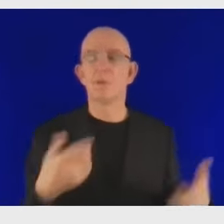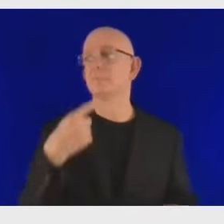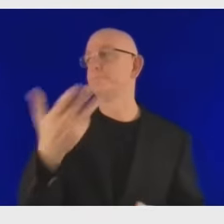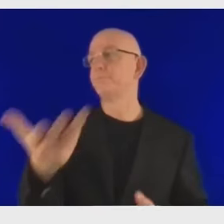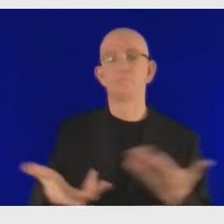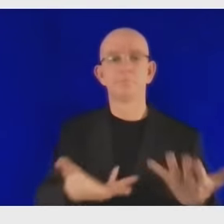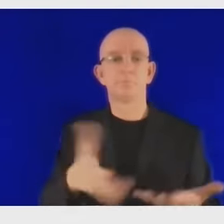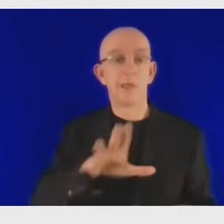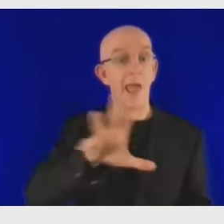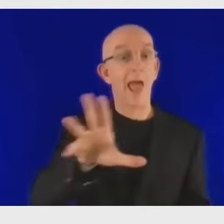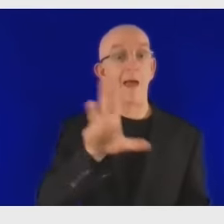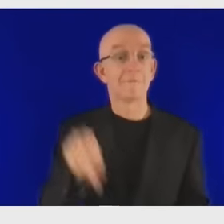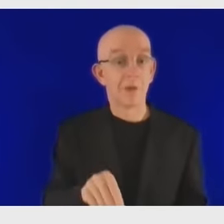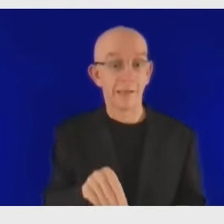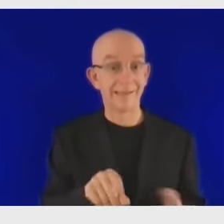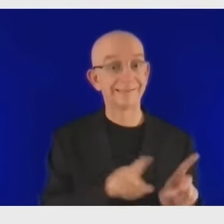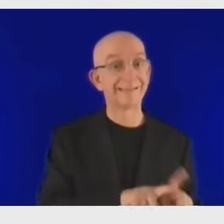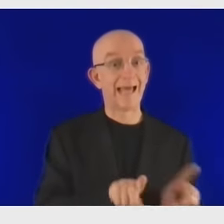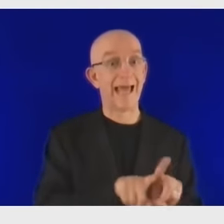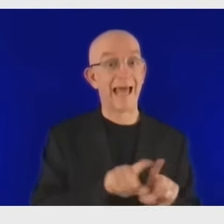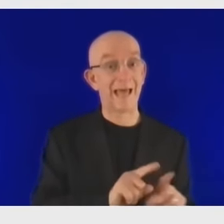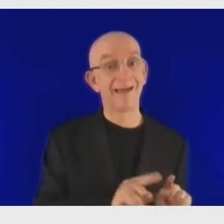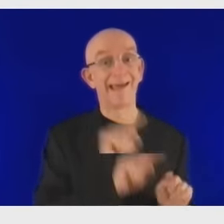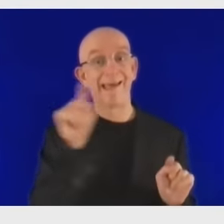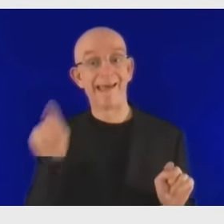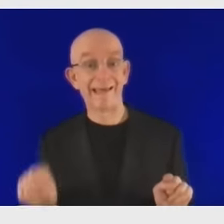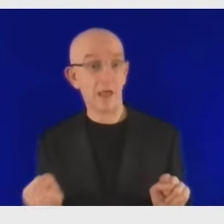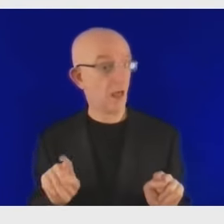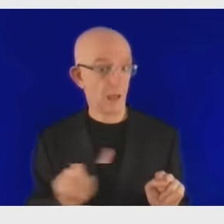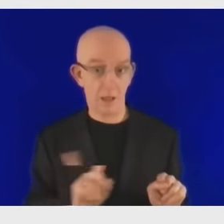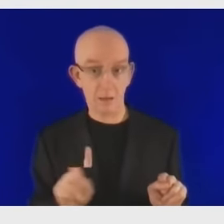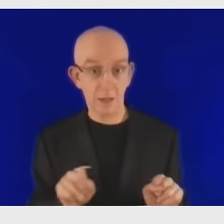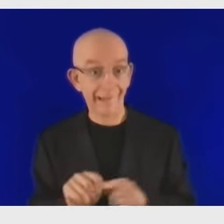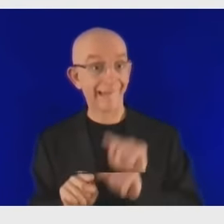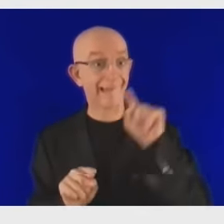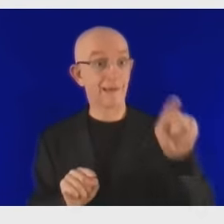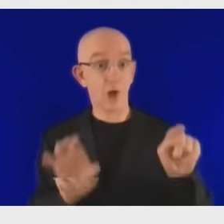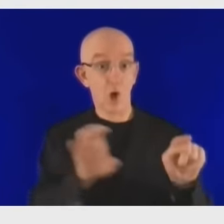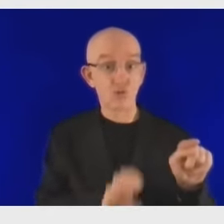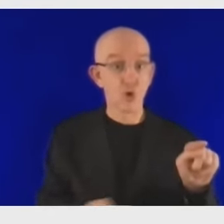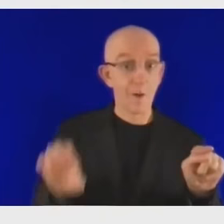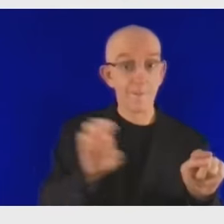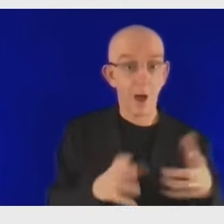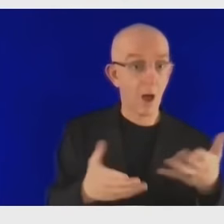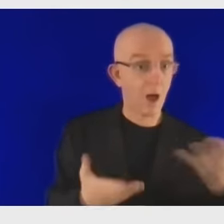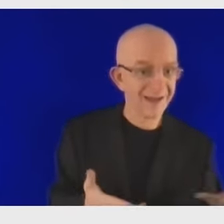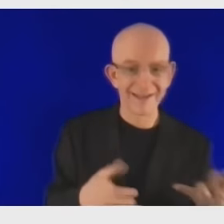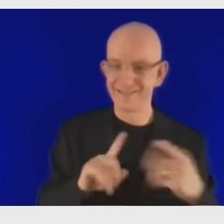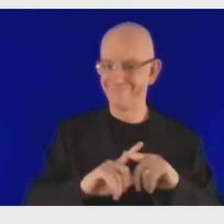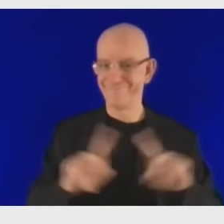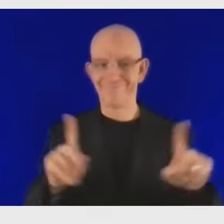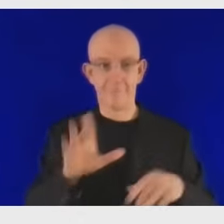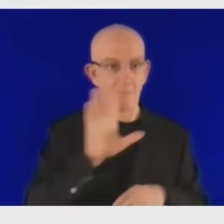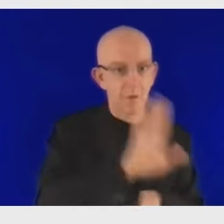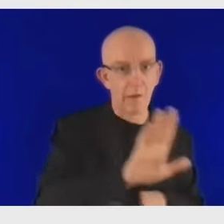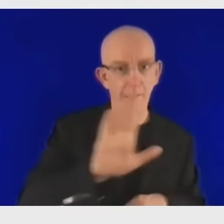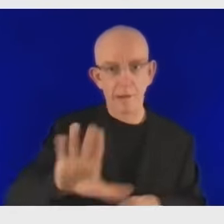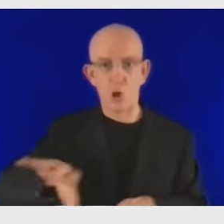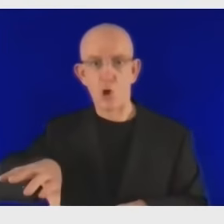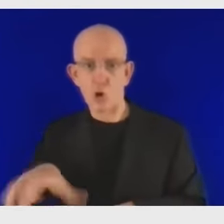way to adapt and mitigate, also to have more resilient communities. That depends on their social economical background